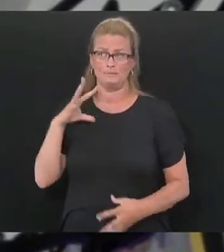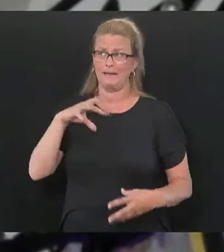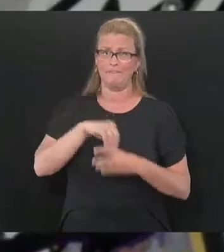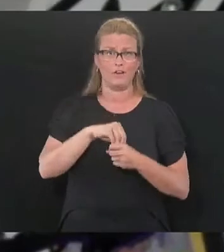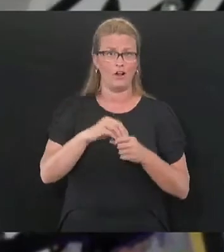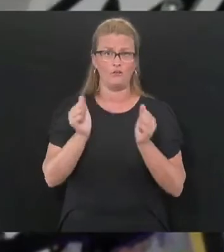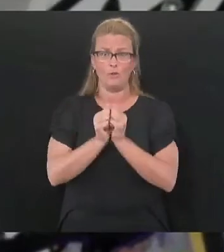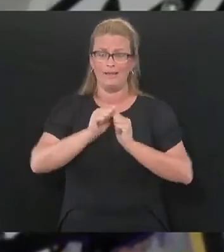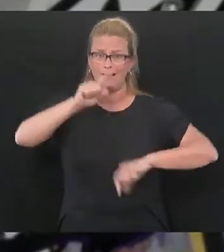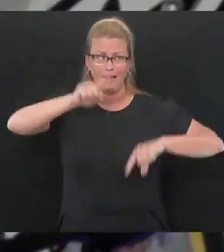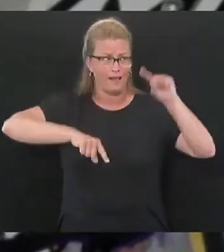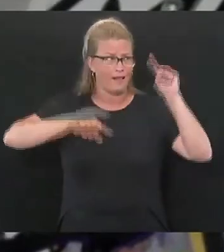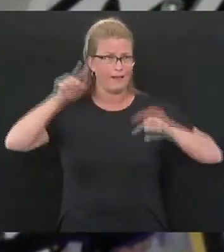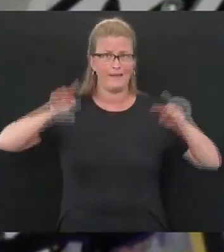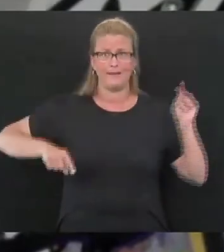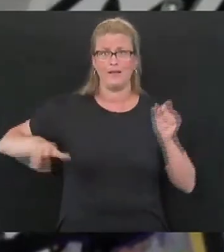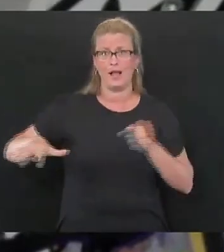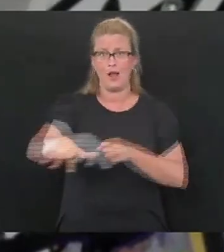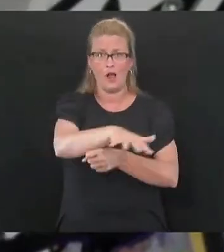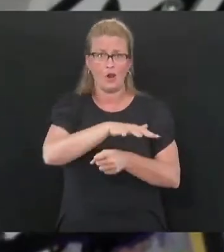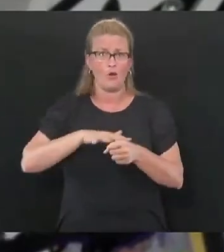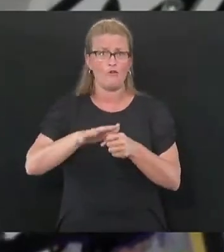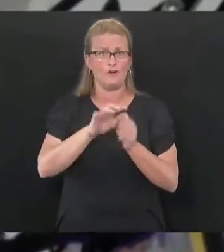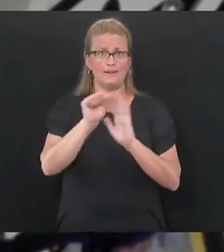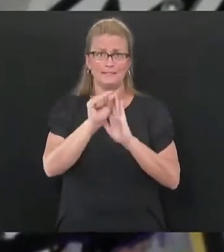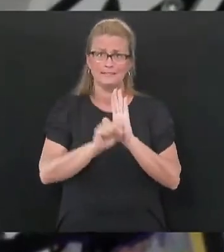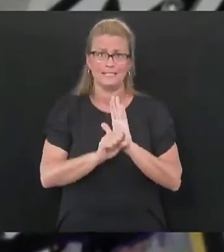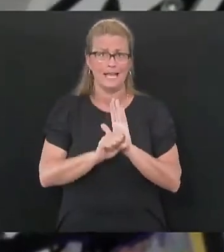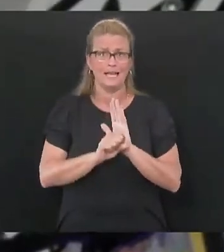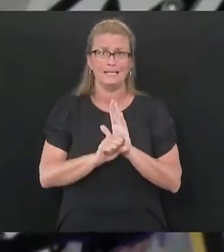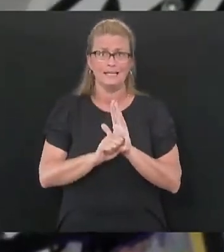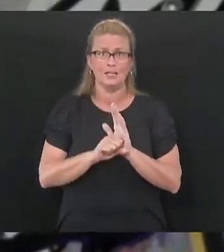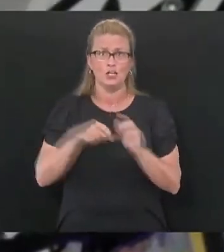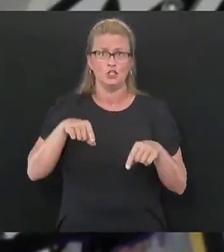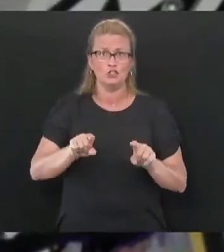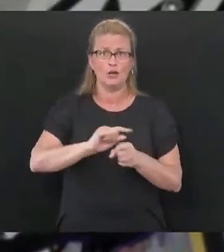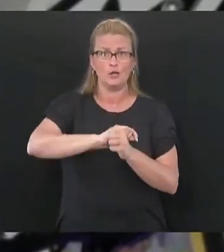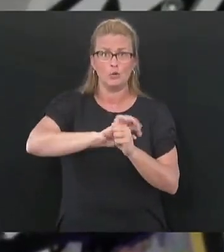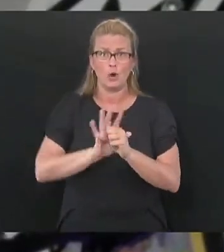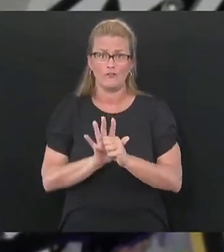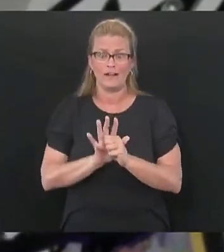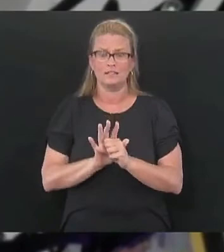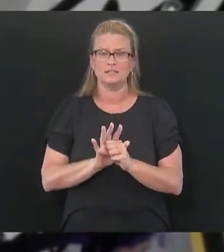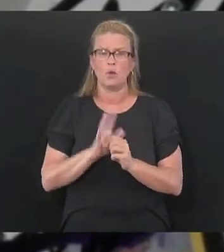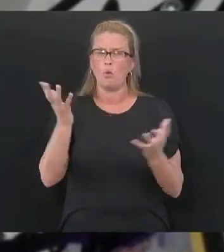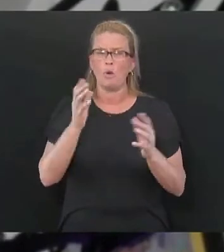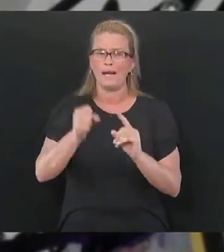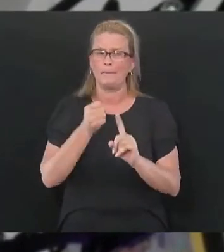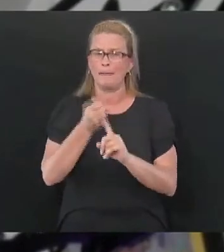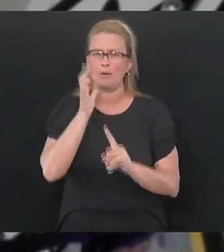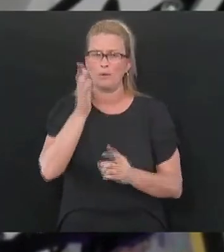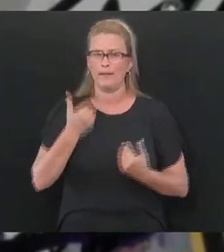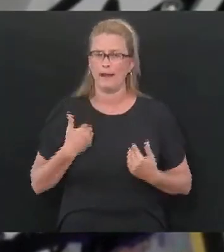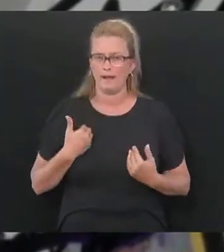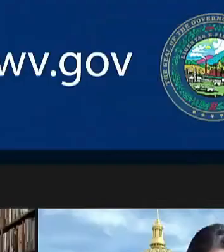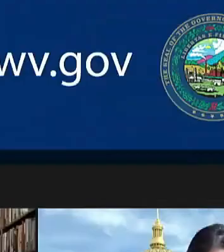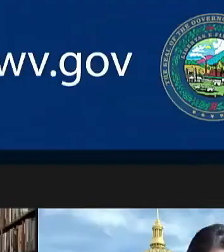state in regards to the coronavirus. I'm curious to know what type of impact that would have. Thank you.